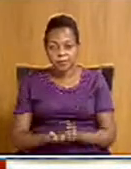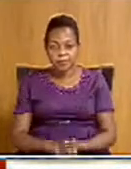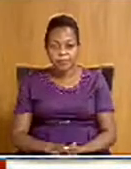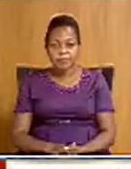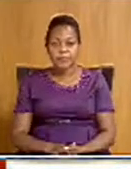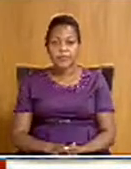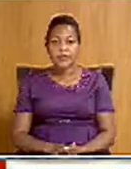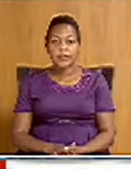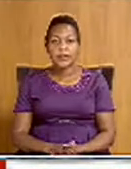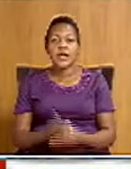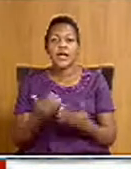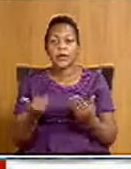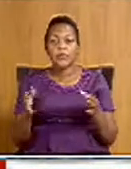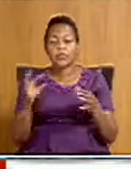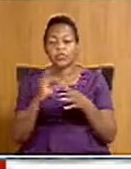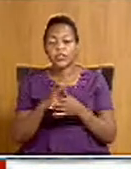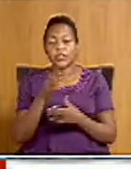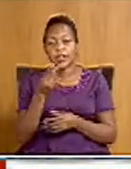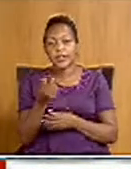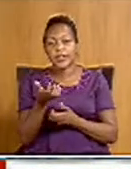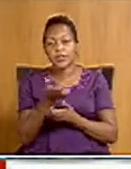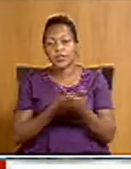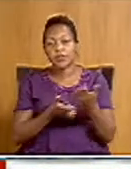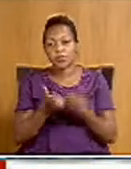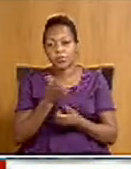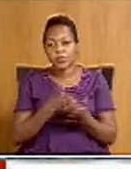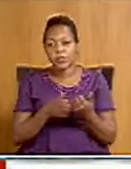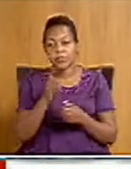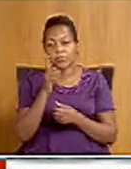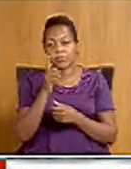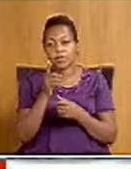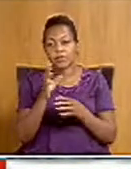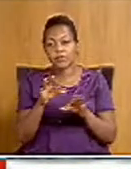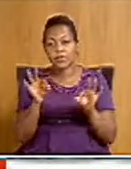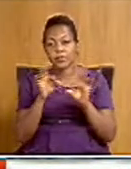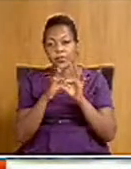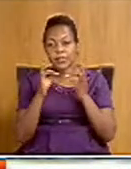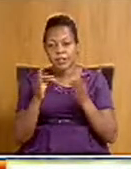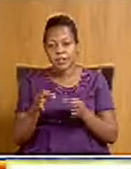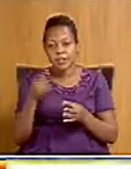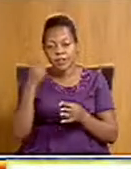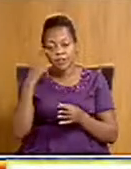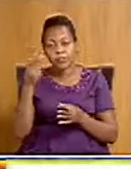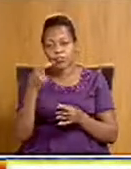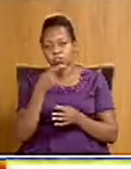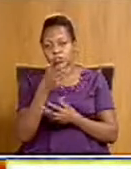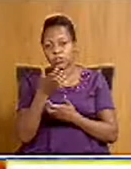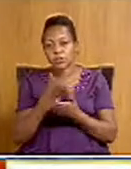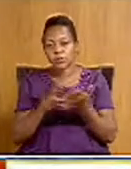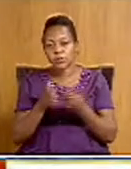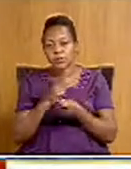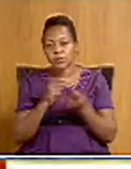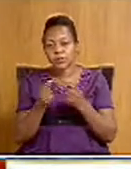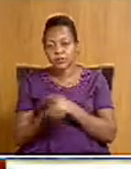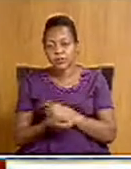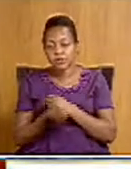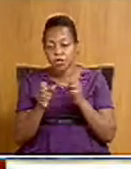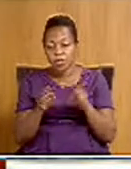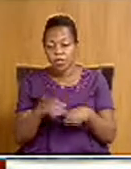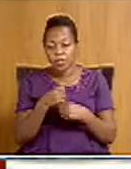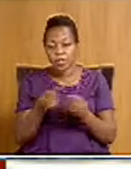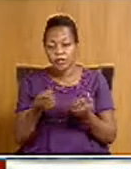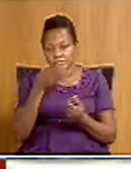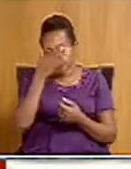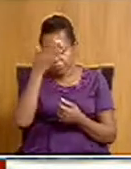While joining the money economy is one of the stimuli for socio-economic transformation, we cannot also forget